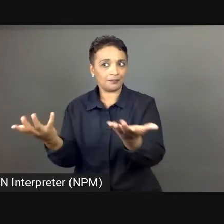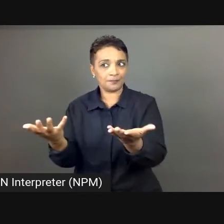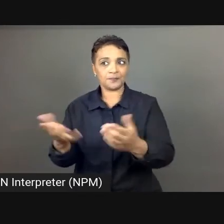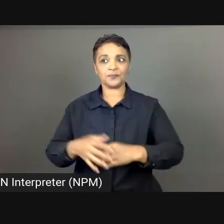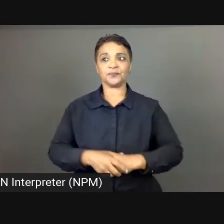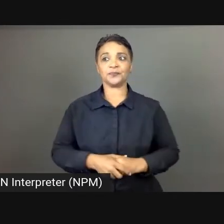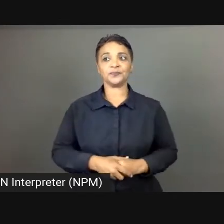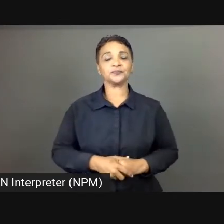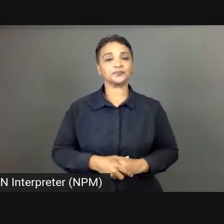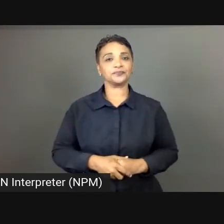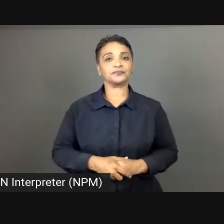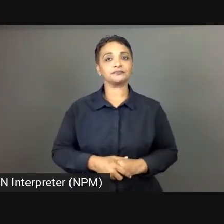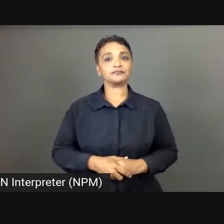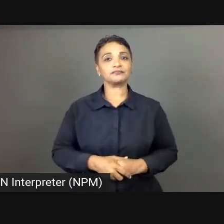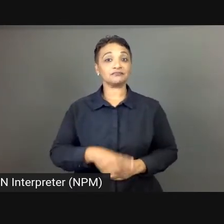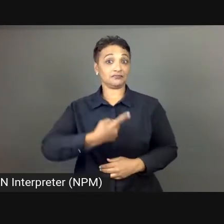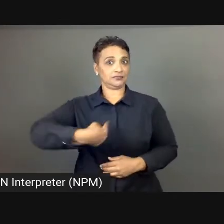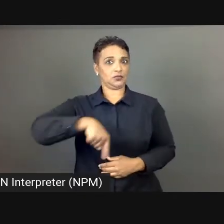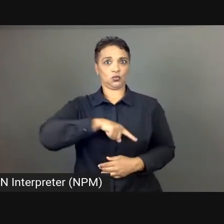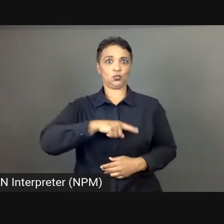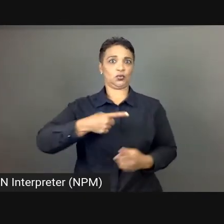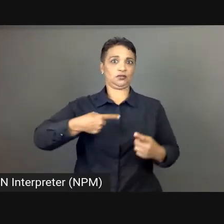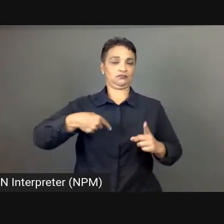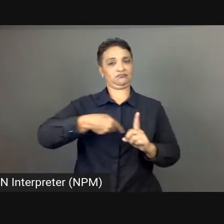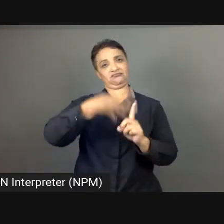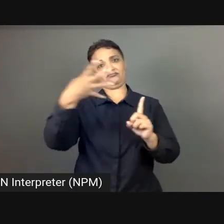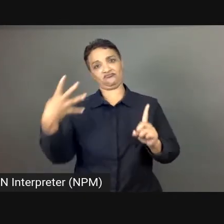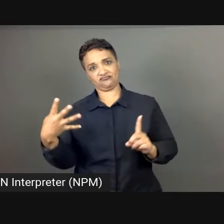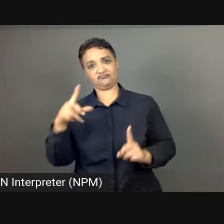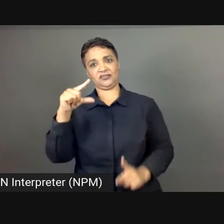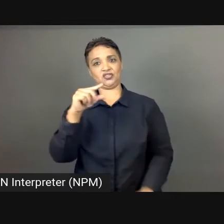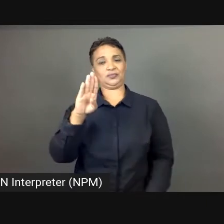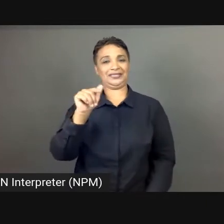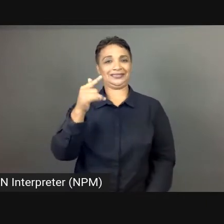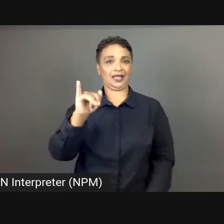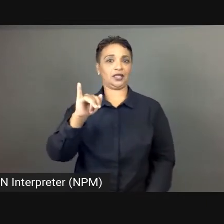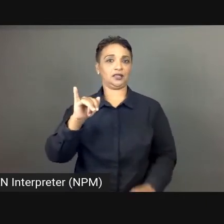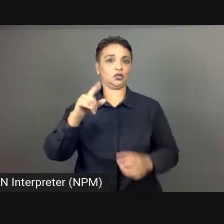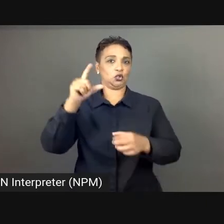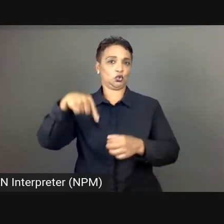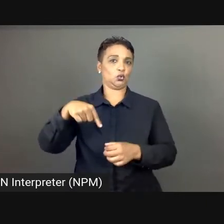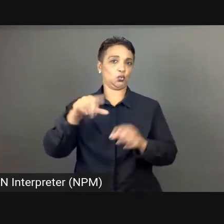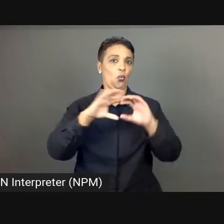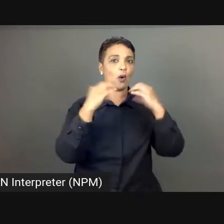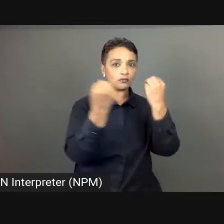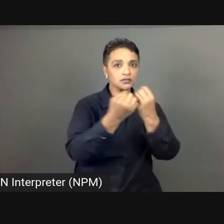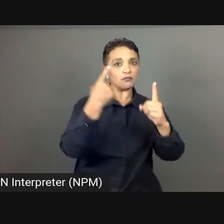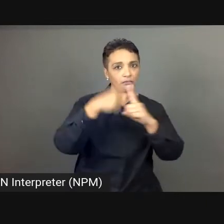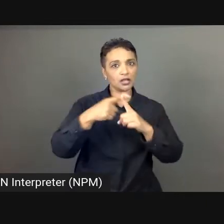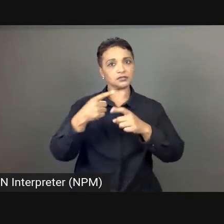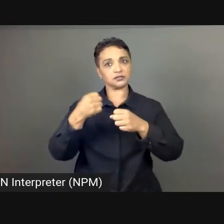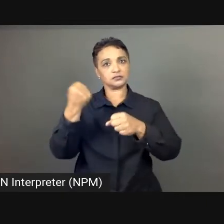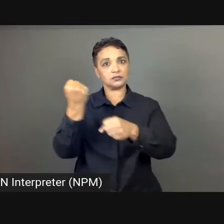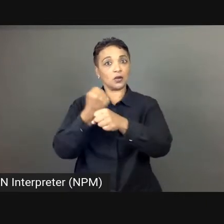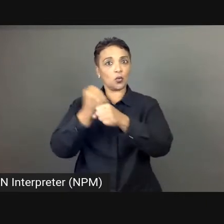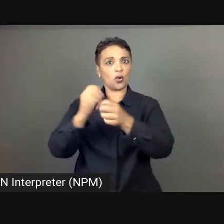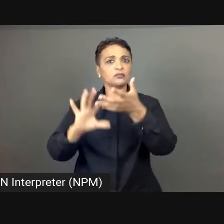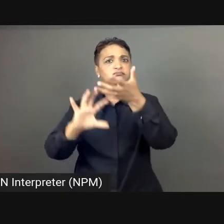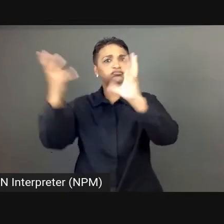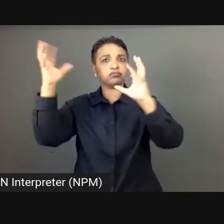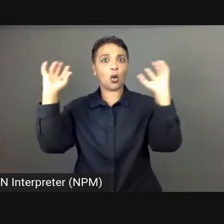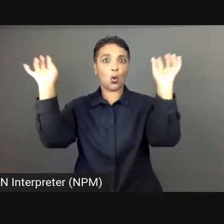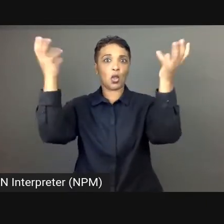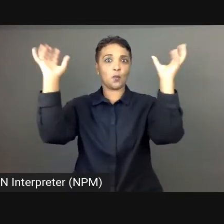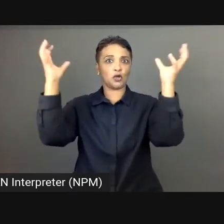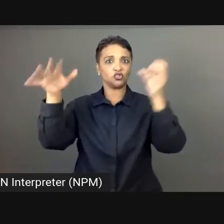with, we're both an LGBTIQ organisation and a humanitarian development organisation, so we're often caught in the middle to some extent, or to